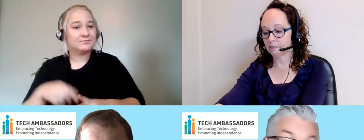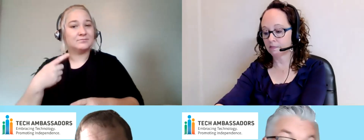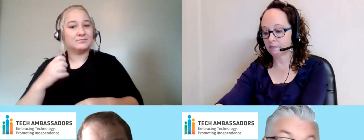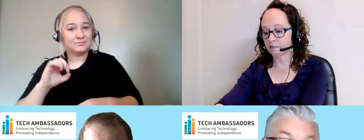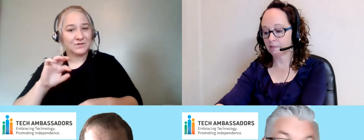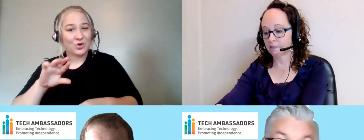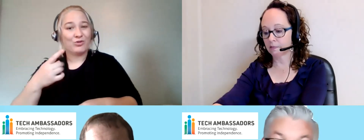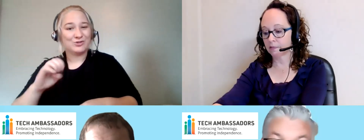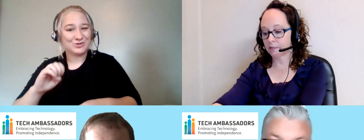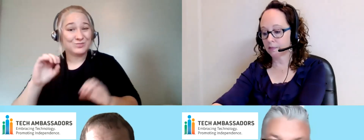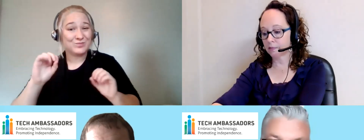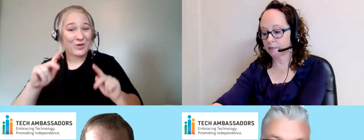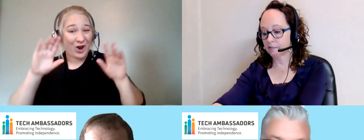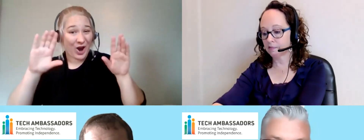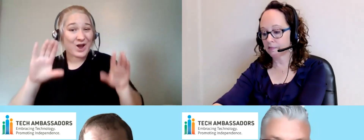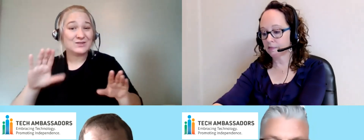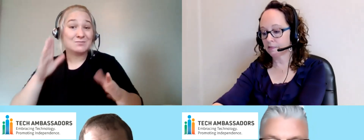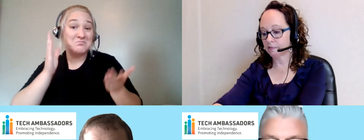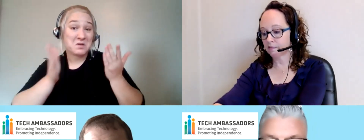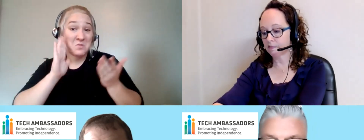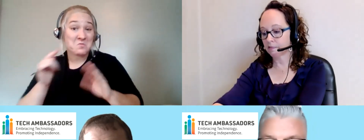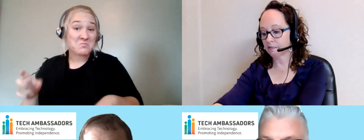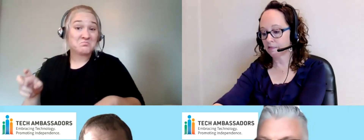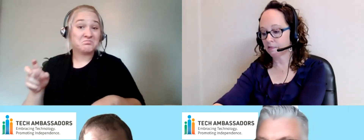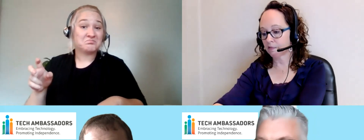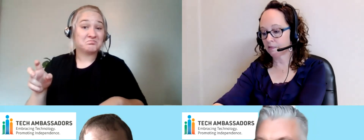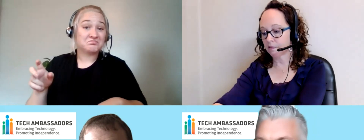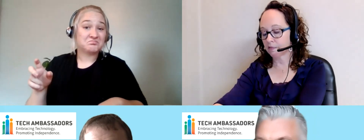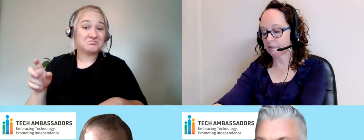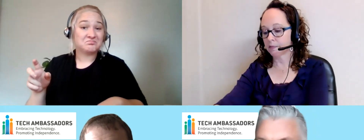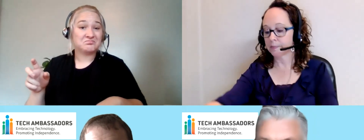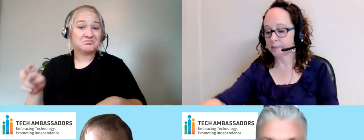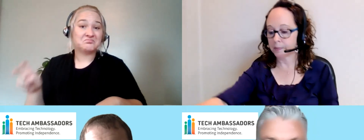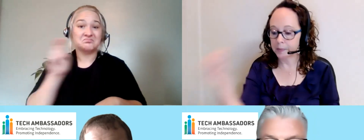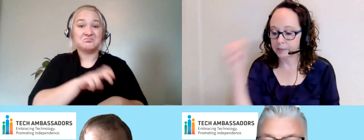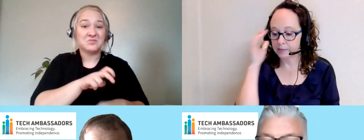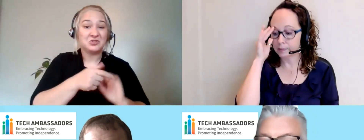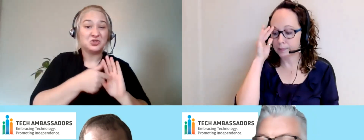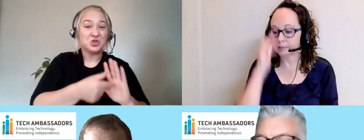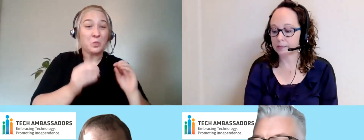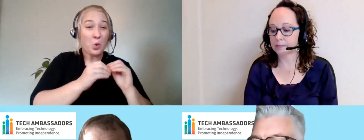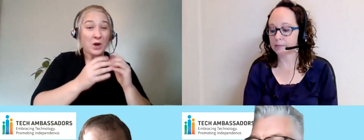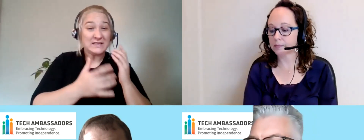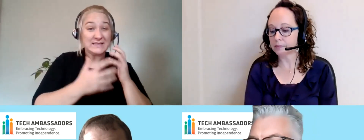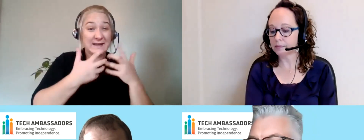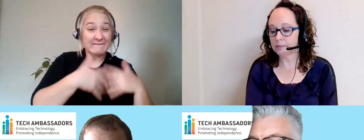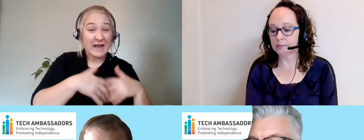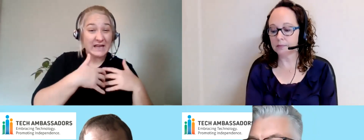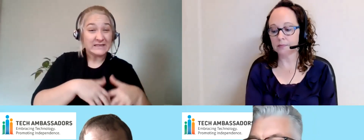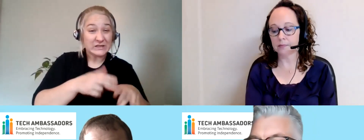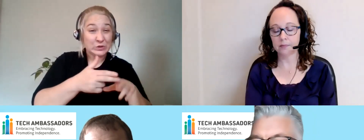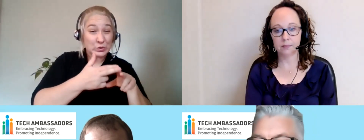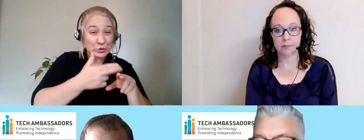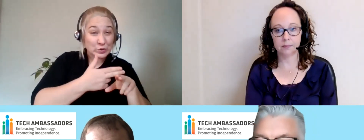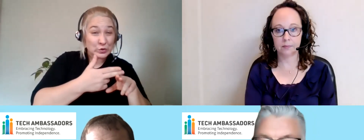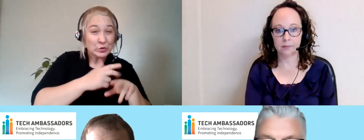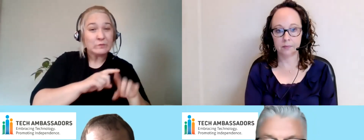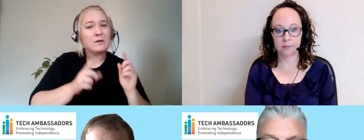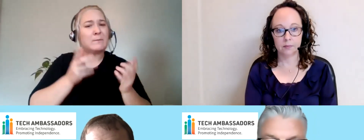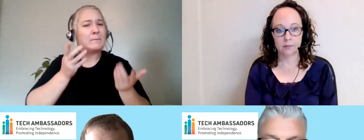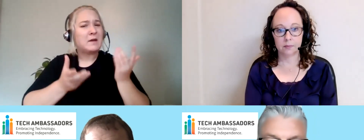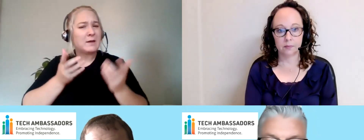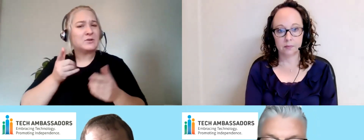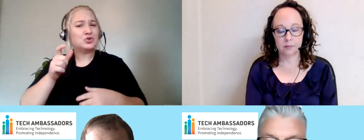Awesome. We may cut over and show some more devices here in a little bit. I figure maybe we should see if anyone